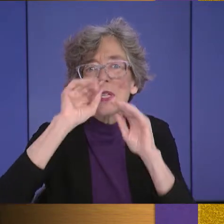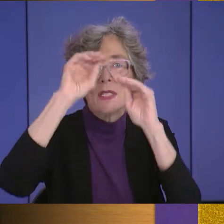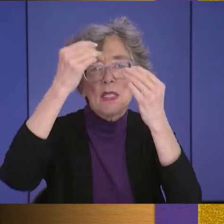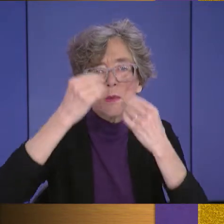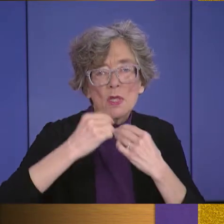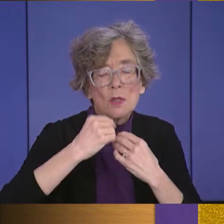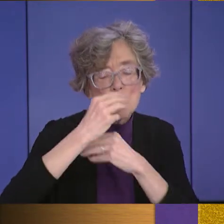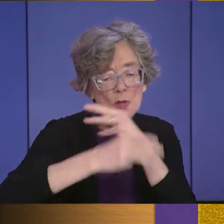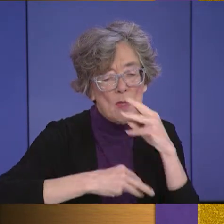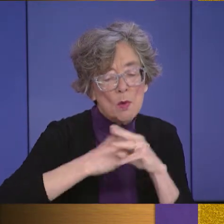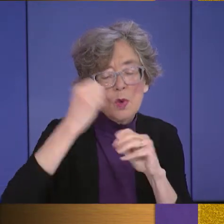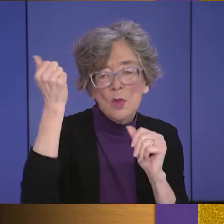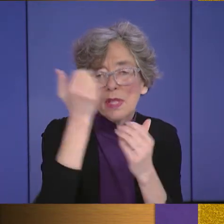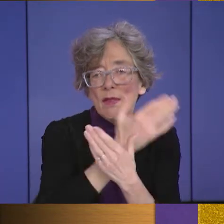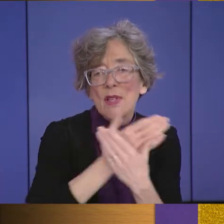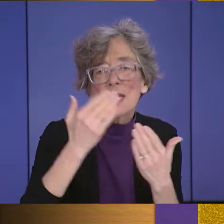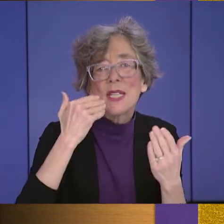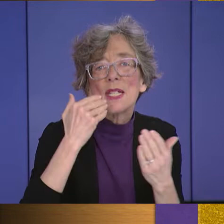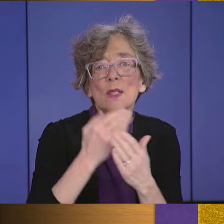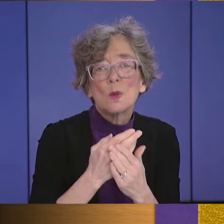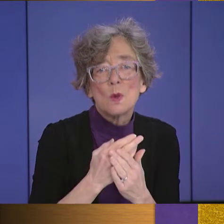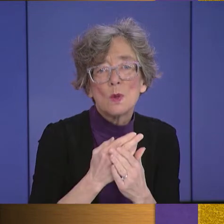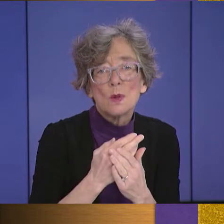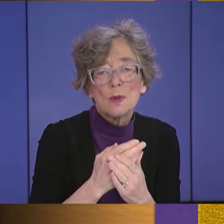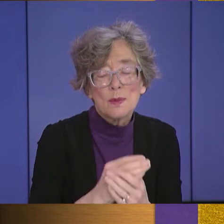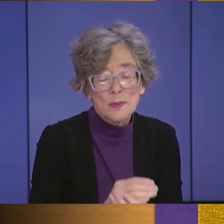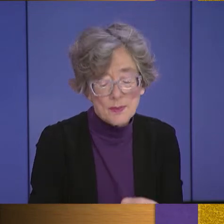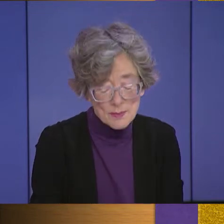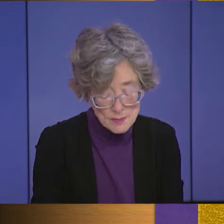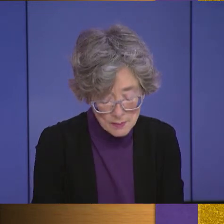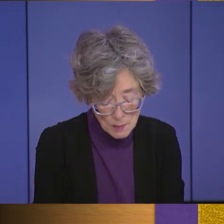world all that is good.